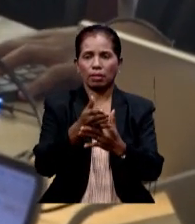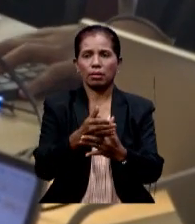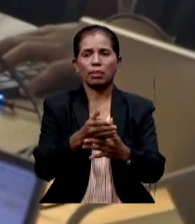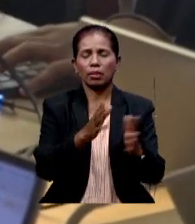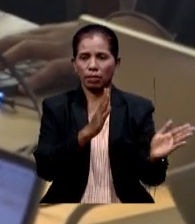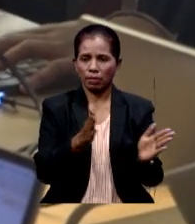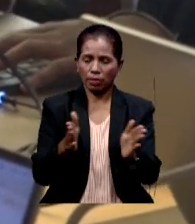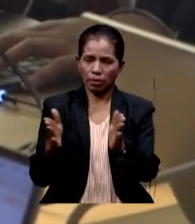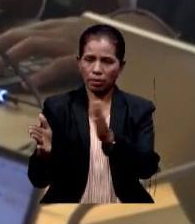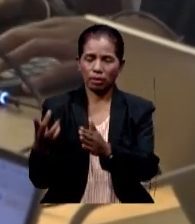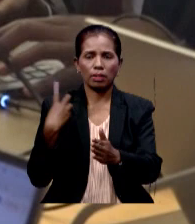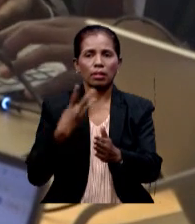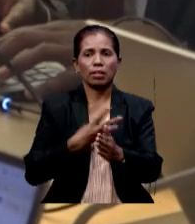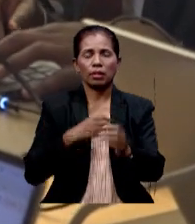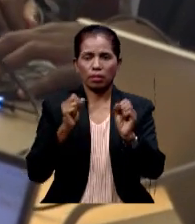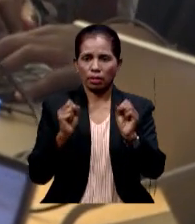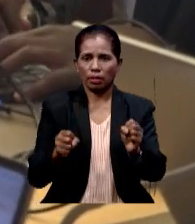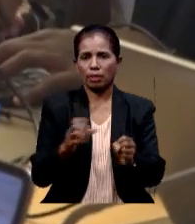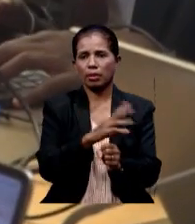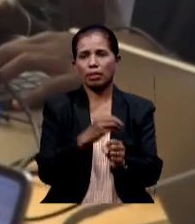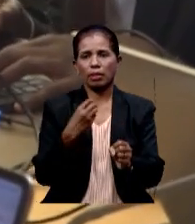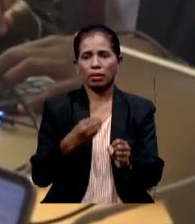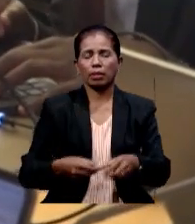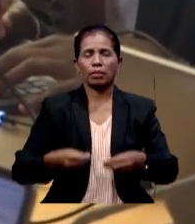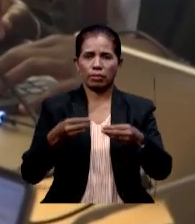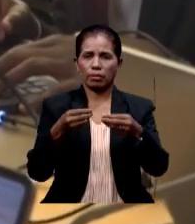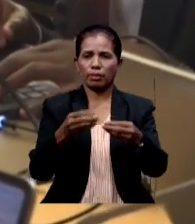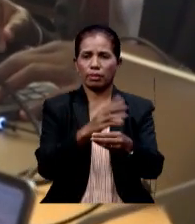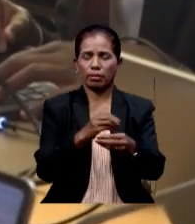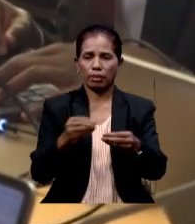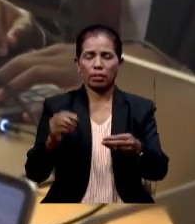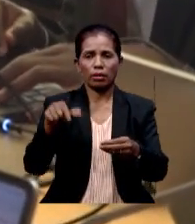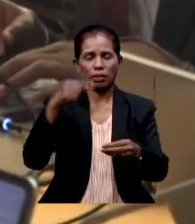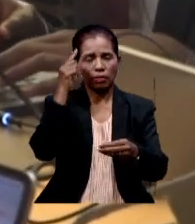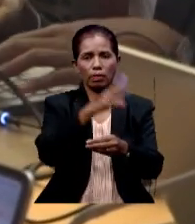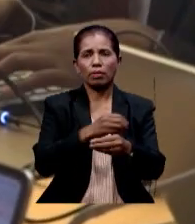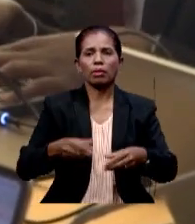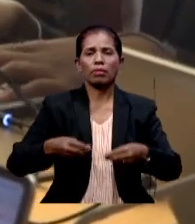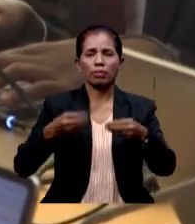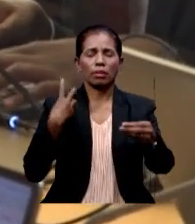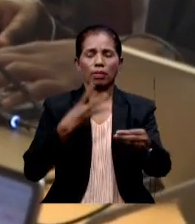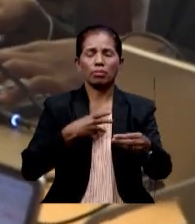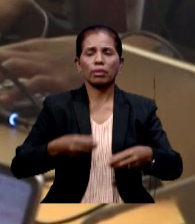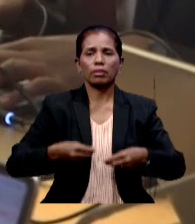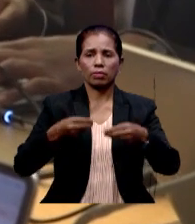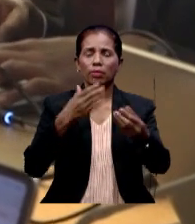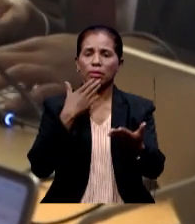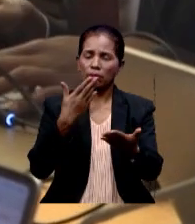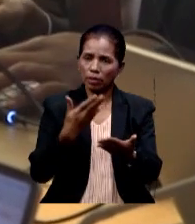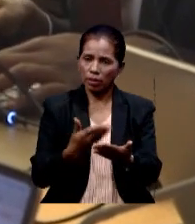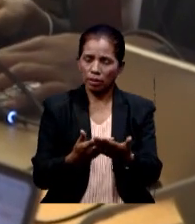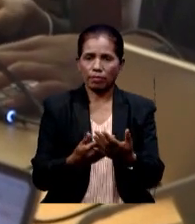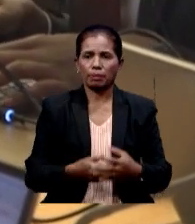process, even in the context of our newly established government, and will do our utmost to bring it to